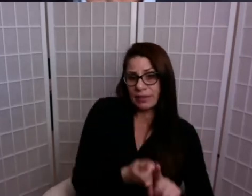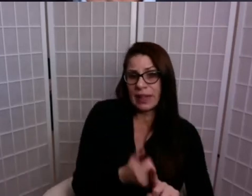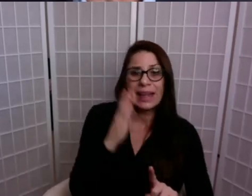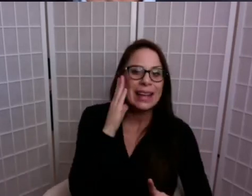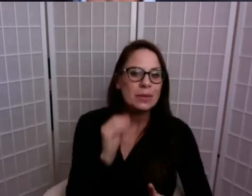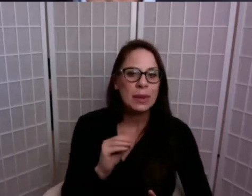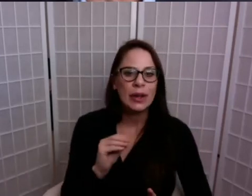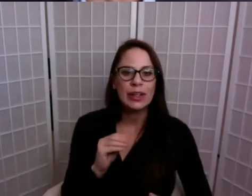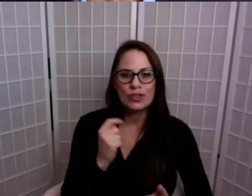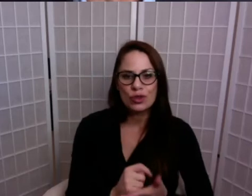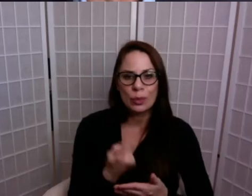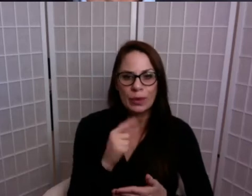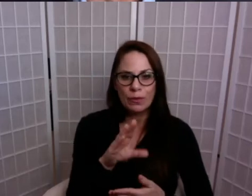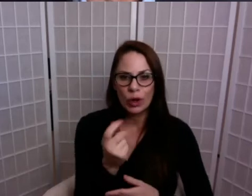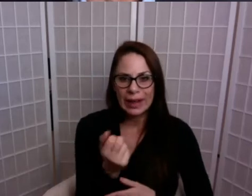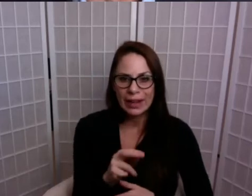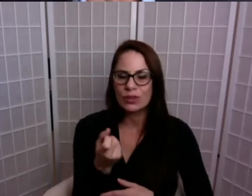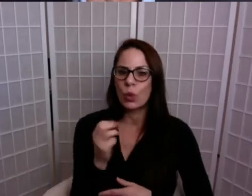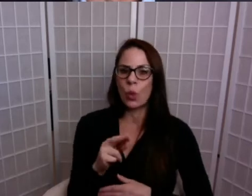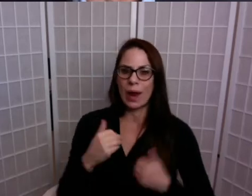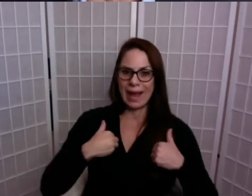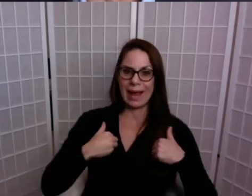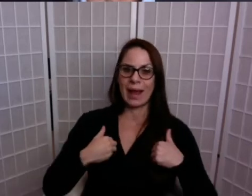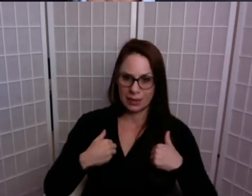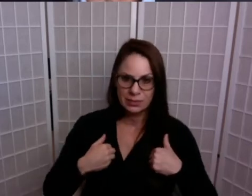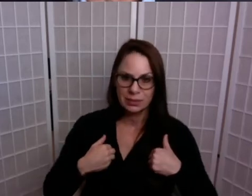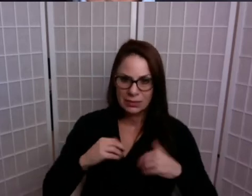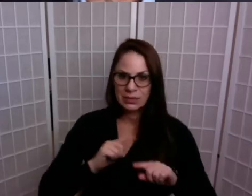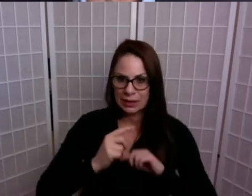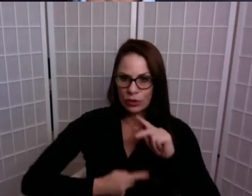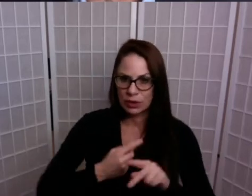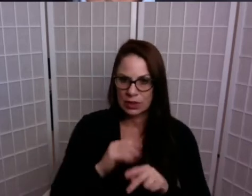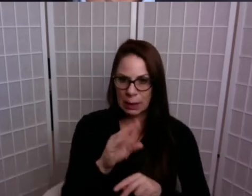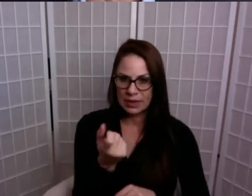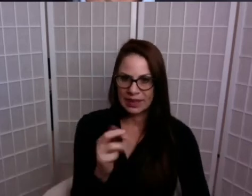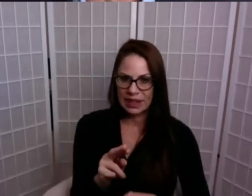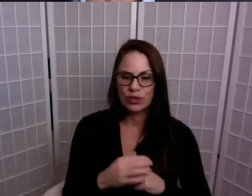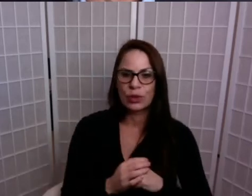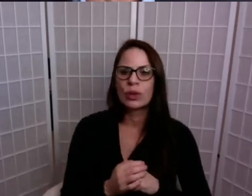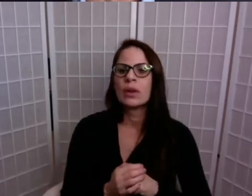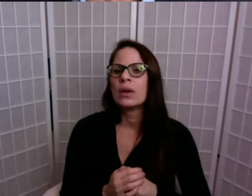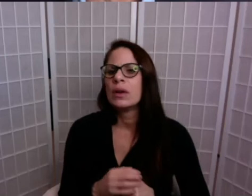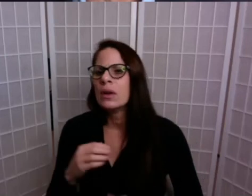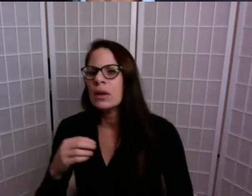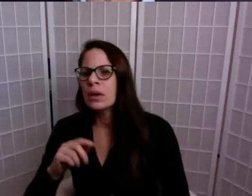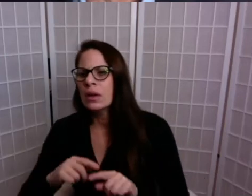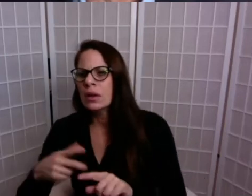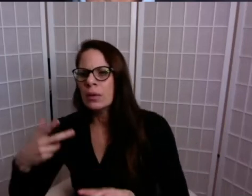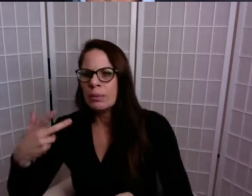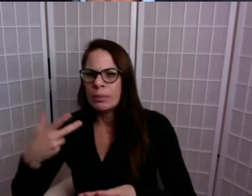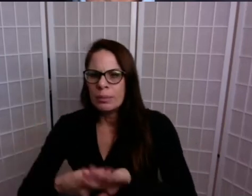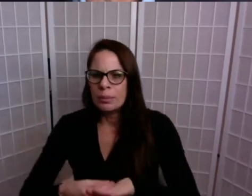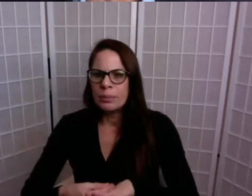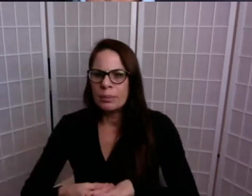had certain types of cancer. The second part of this question, have you injected biologics in the hands of patients who've had